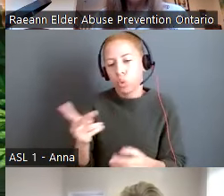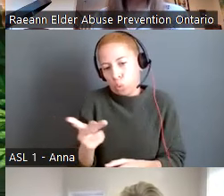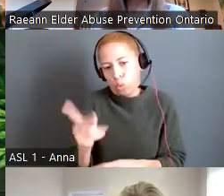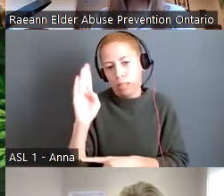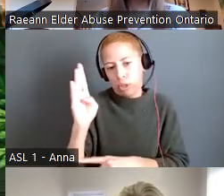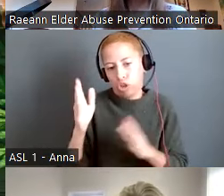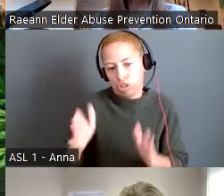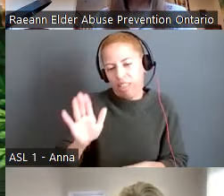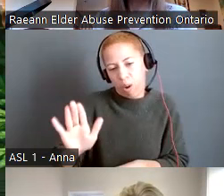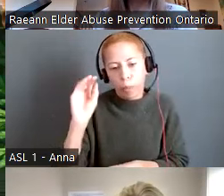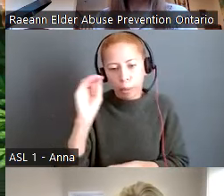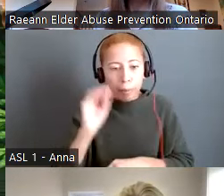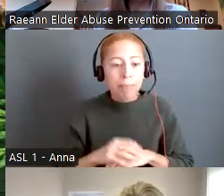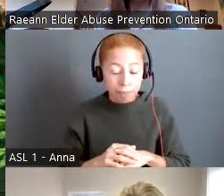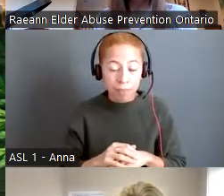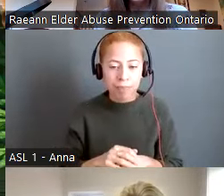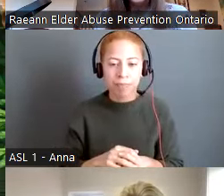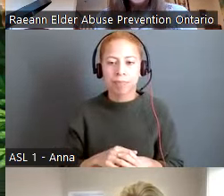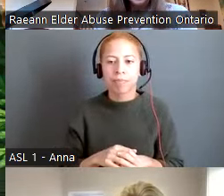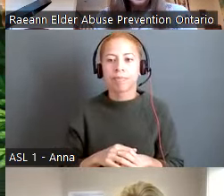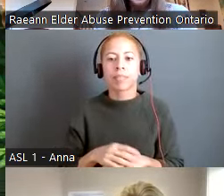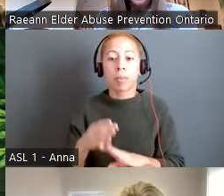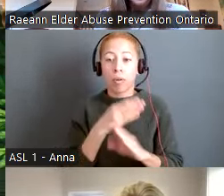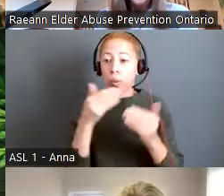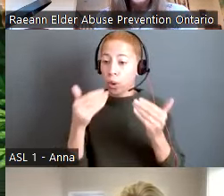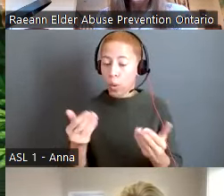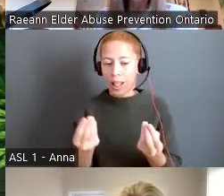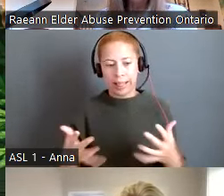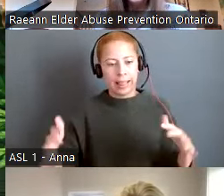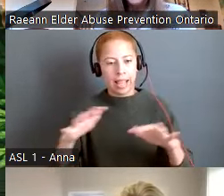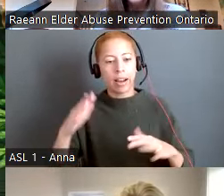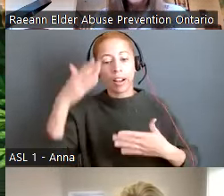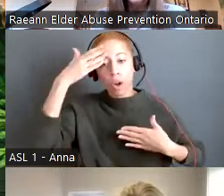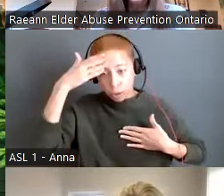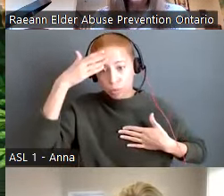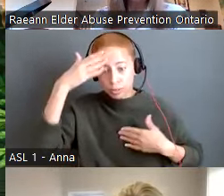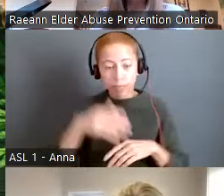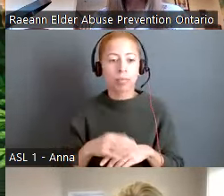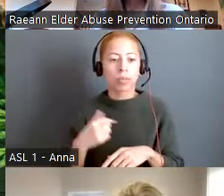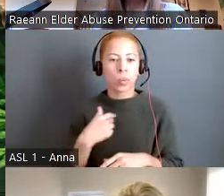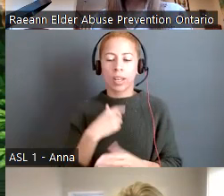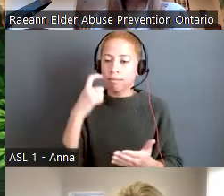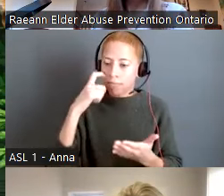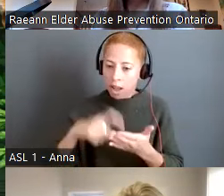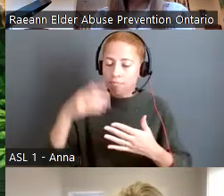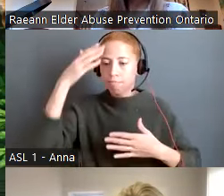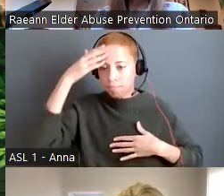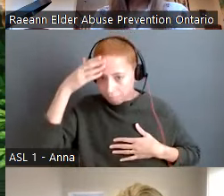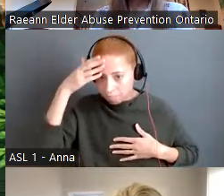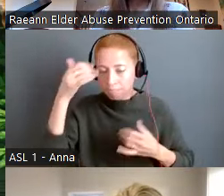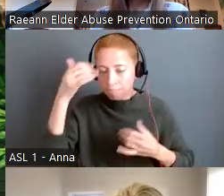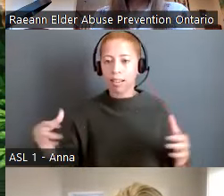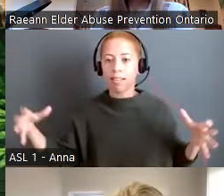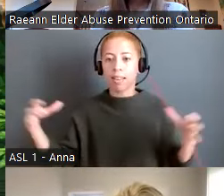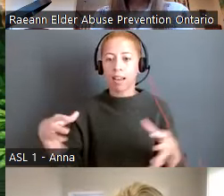Before we begin, I do want to give our land acknowledgement. We acknowledge that we gather on the traditional territory of a number of